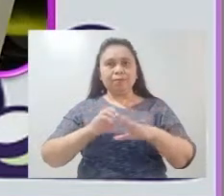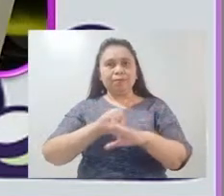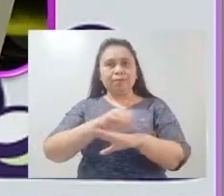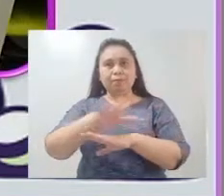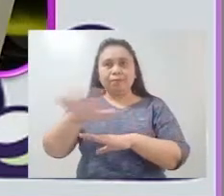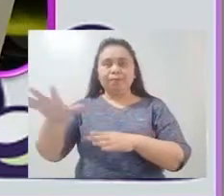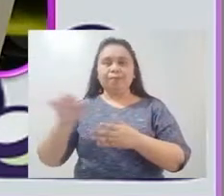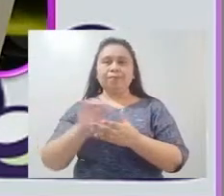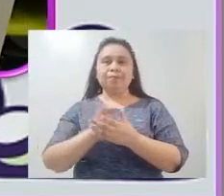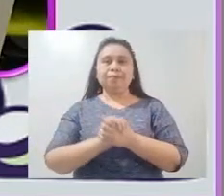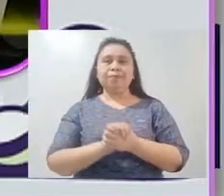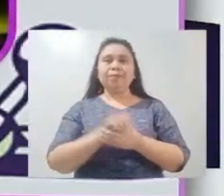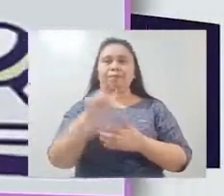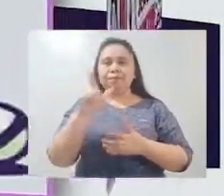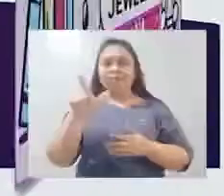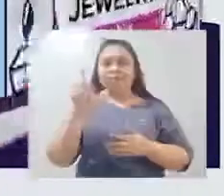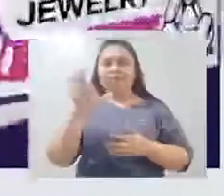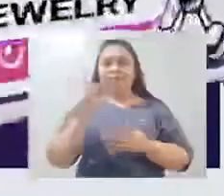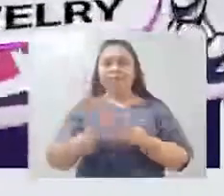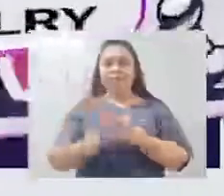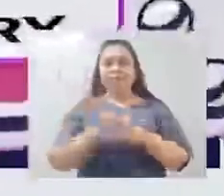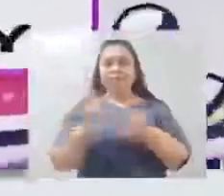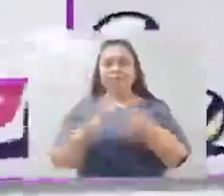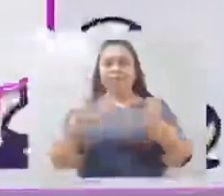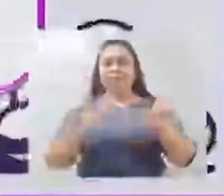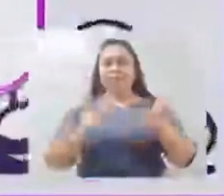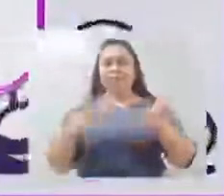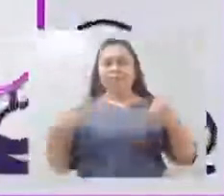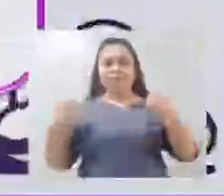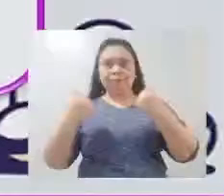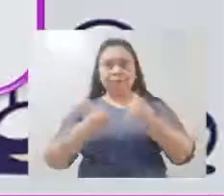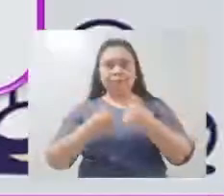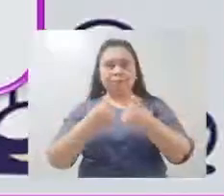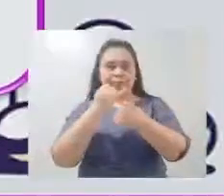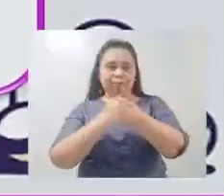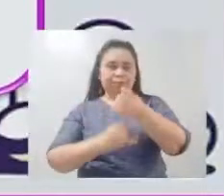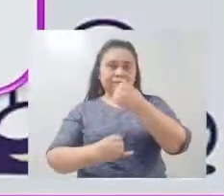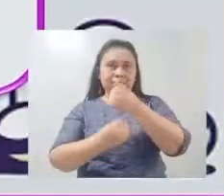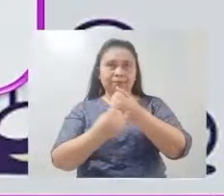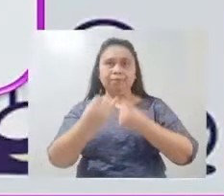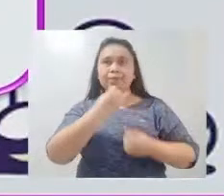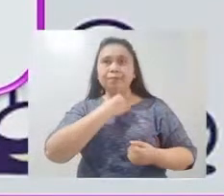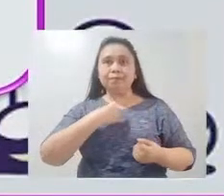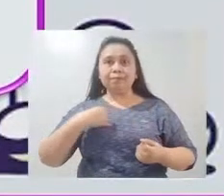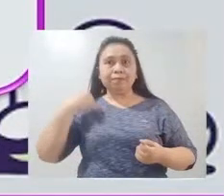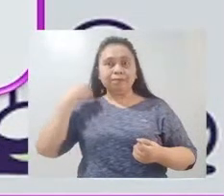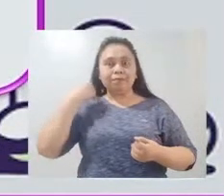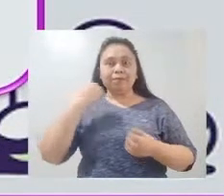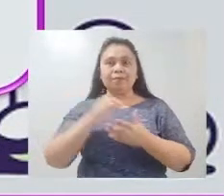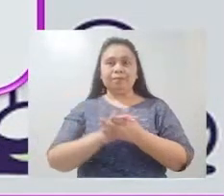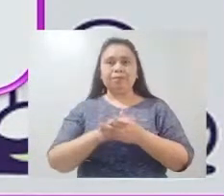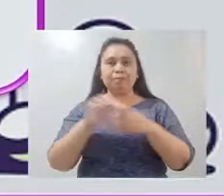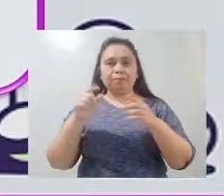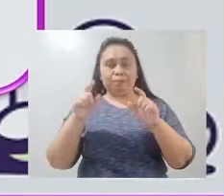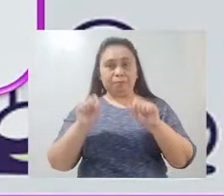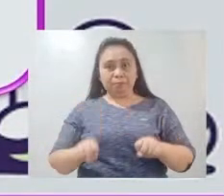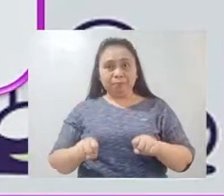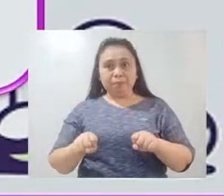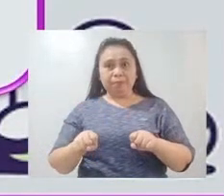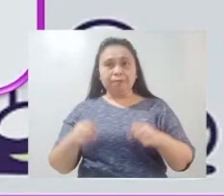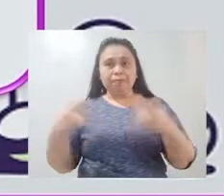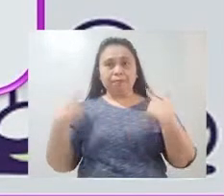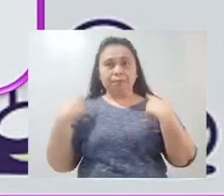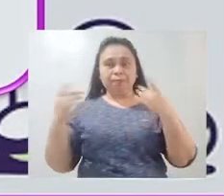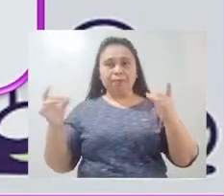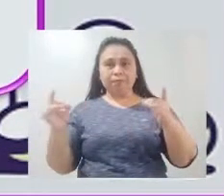other areas. Number 25, avoid wearing accessories in the lab, as this can pose